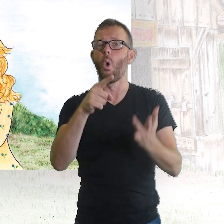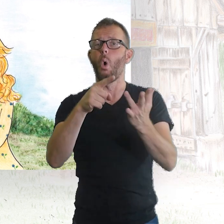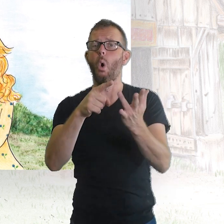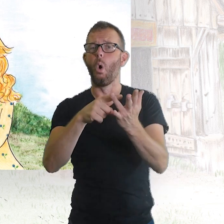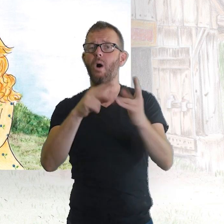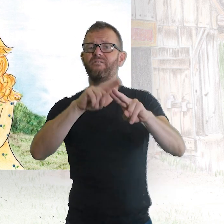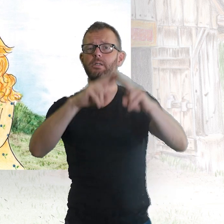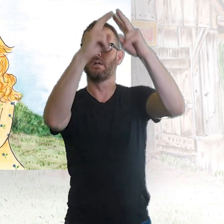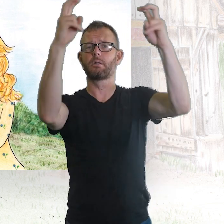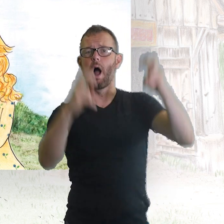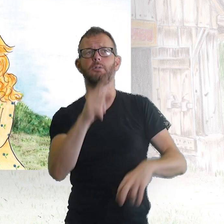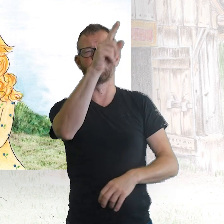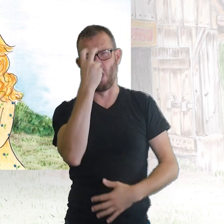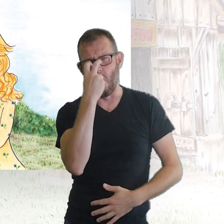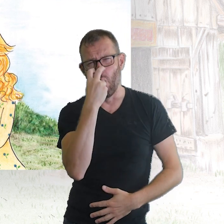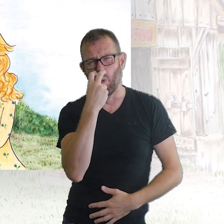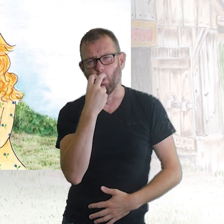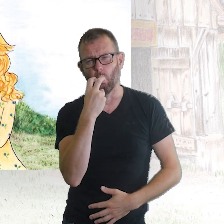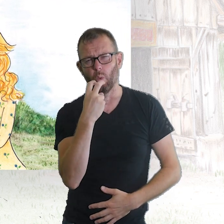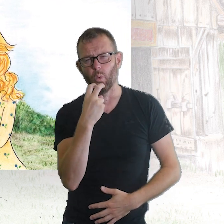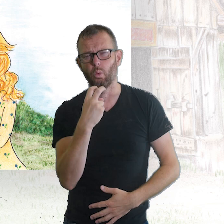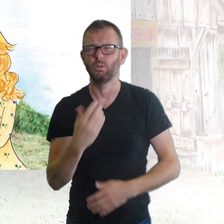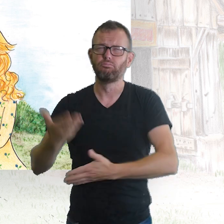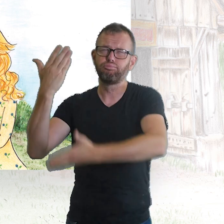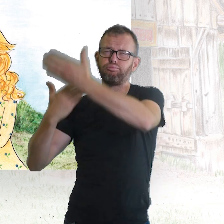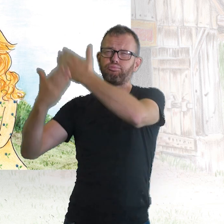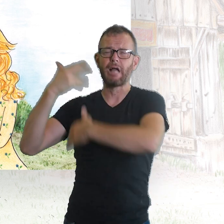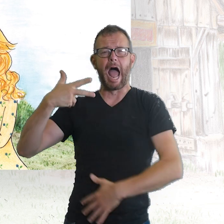Orford Castle is more than 800 years old.